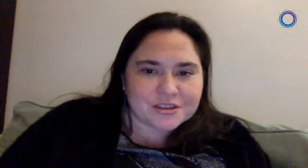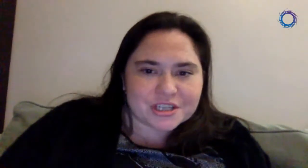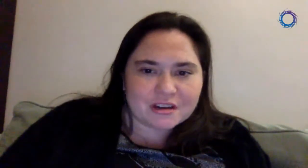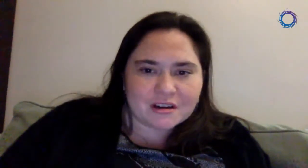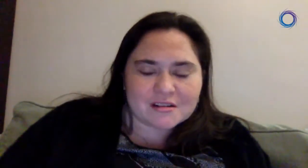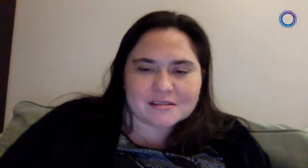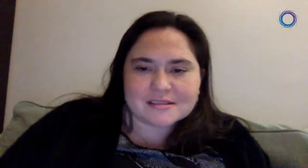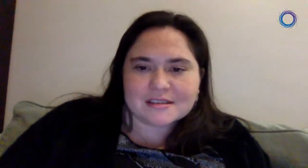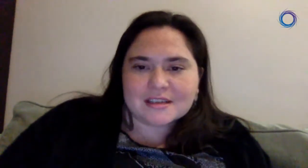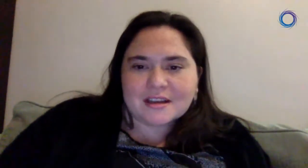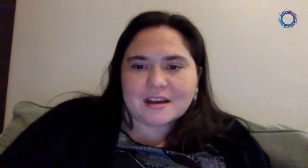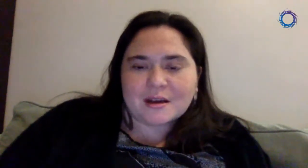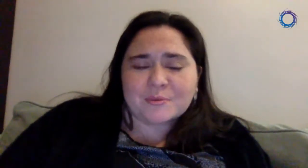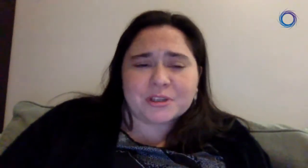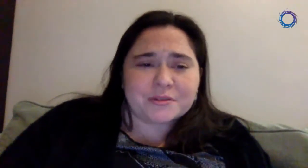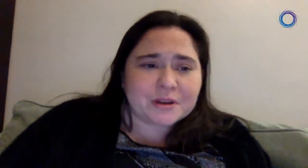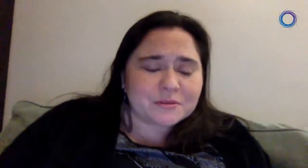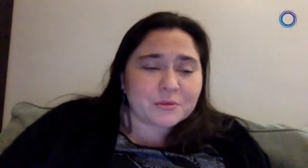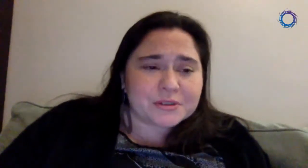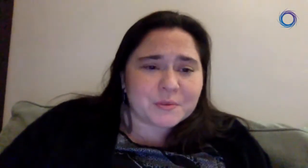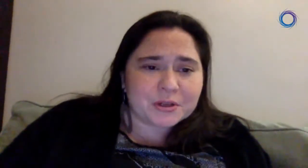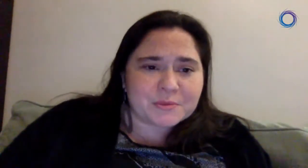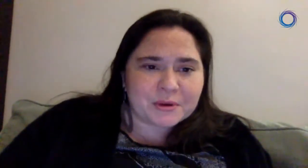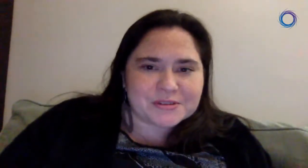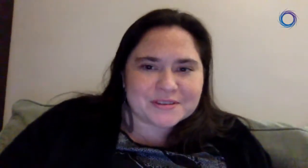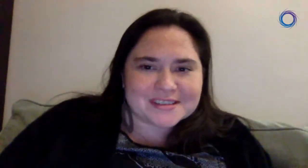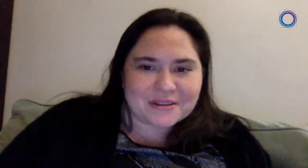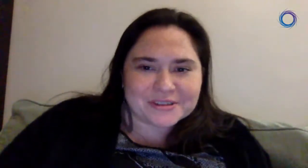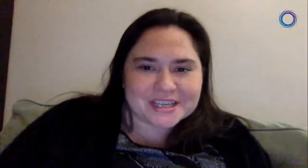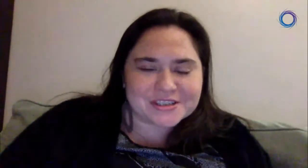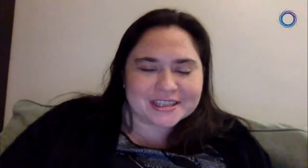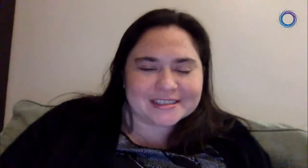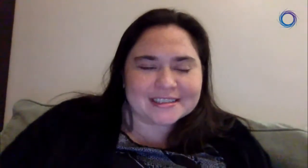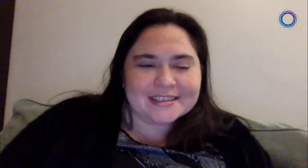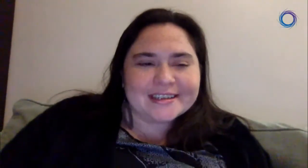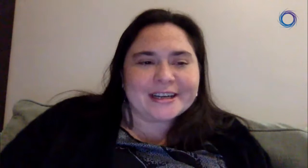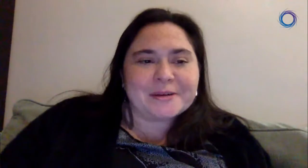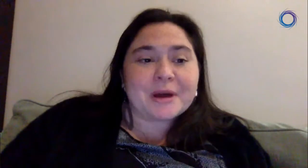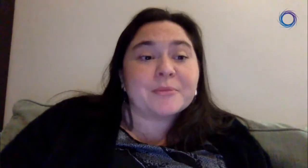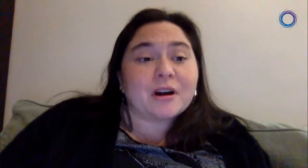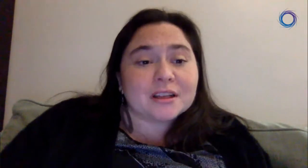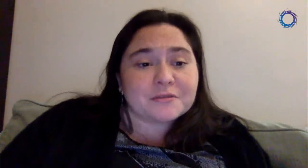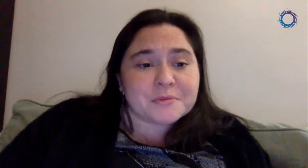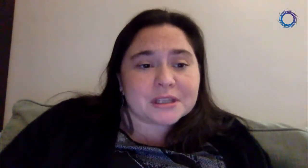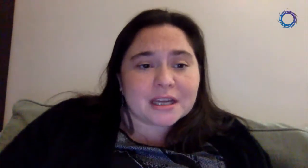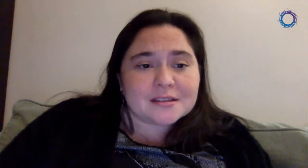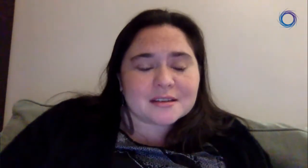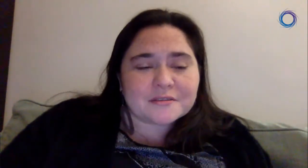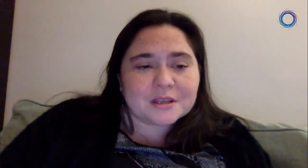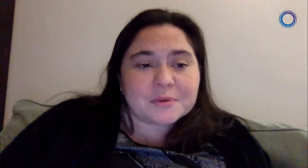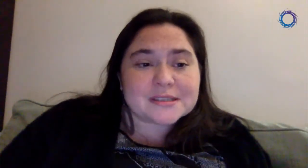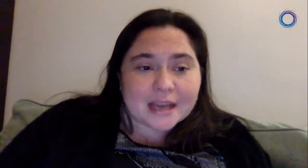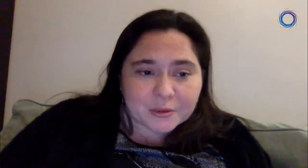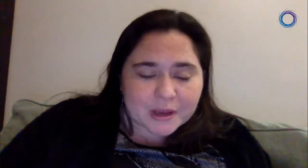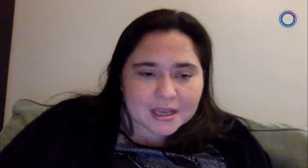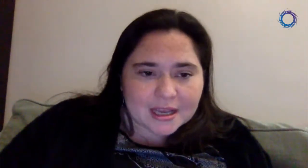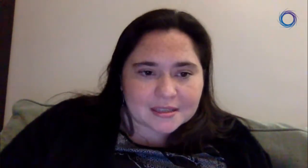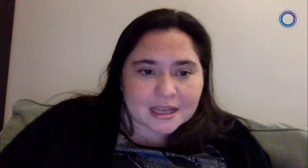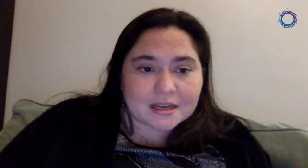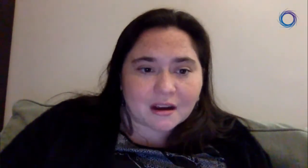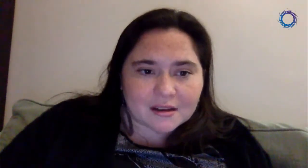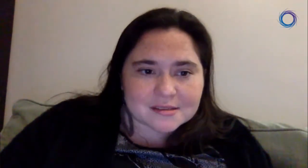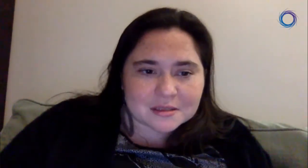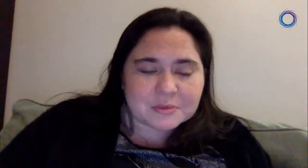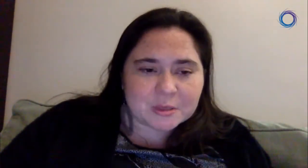pronouns are she, hers, and I'm really thrilled to welcome you all to this conversation. I'm calling from the lands of the Piscataway